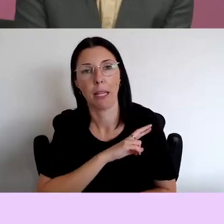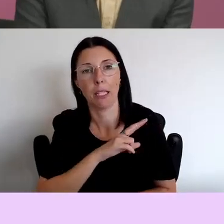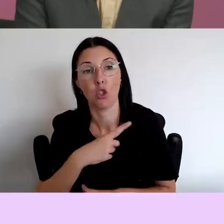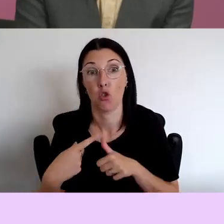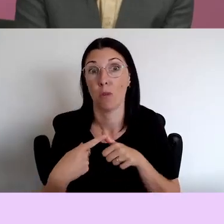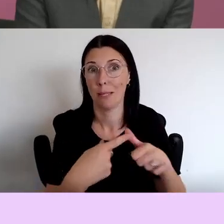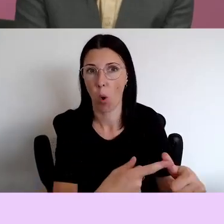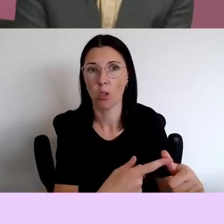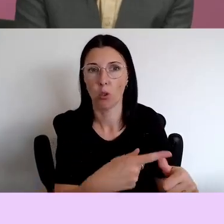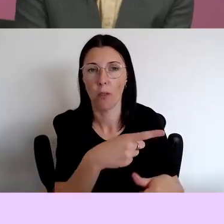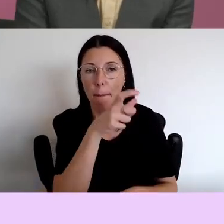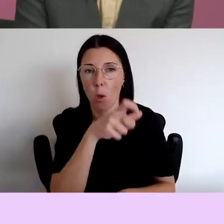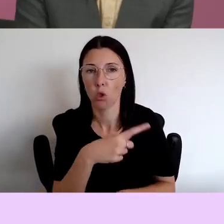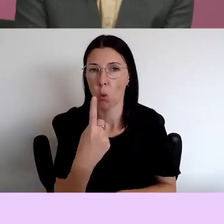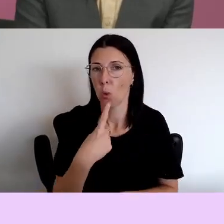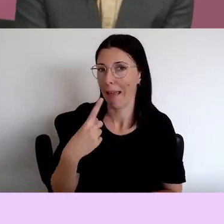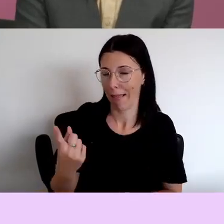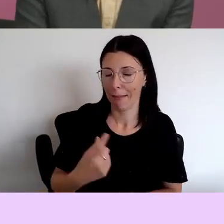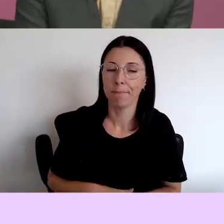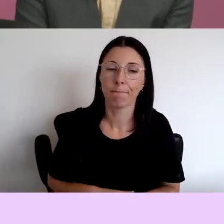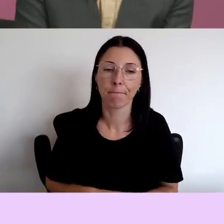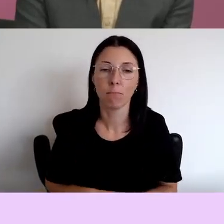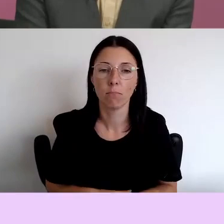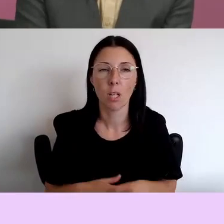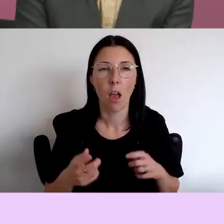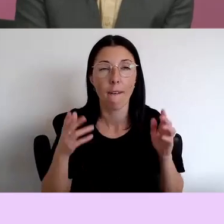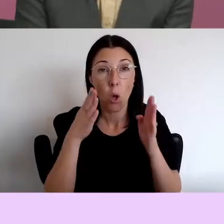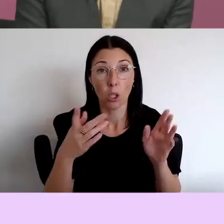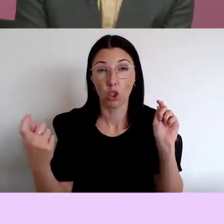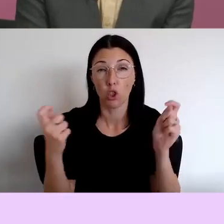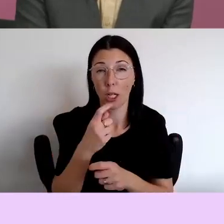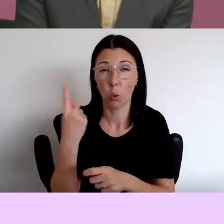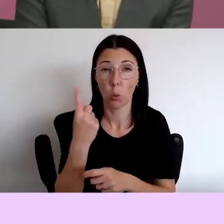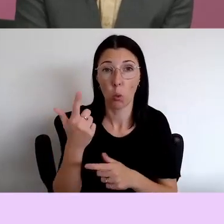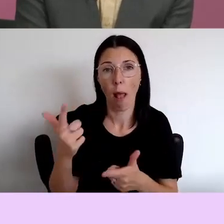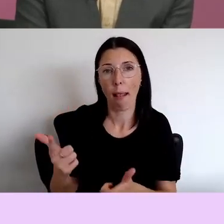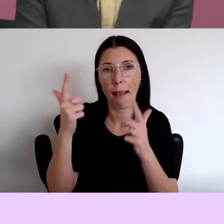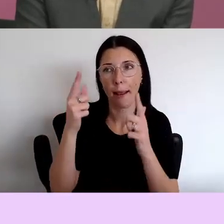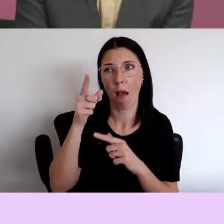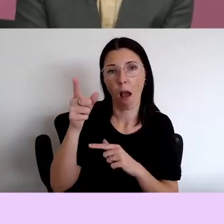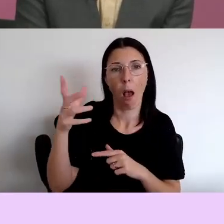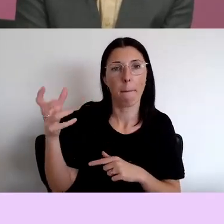the focus from the disclosure to the leaders in our organisation who need to act on the disclosure.